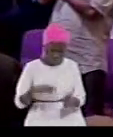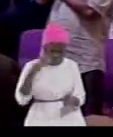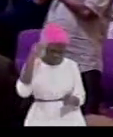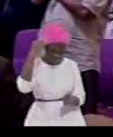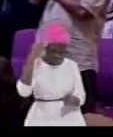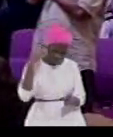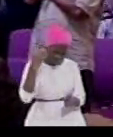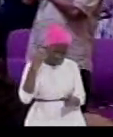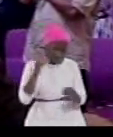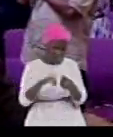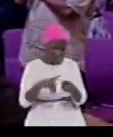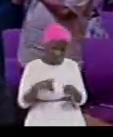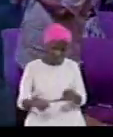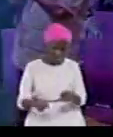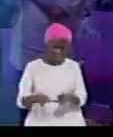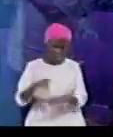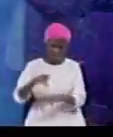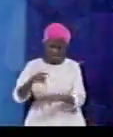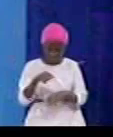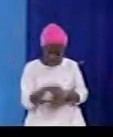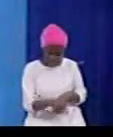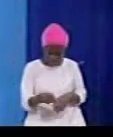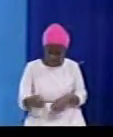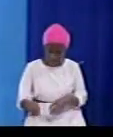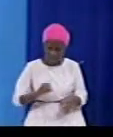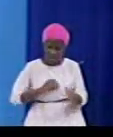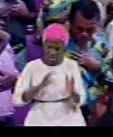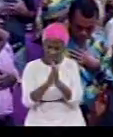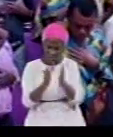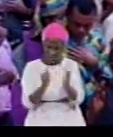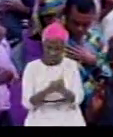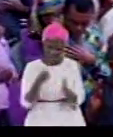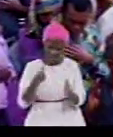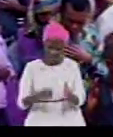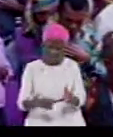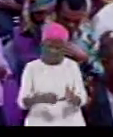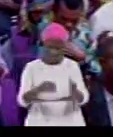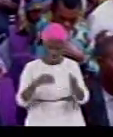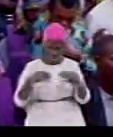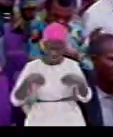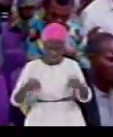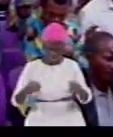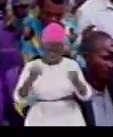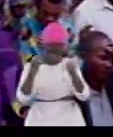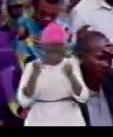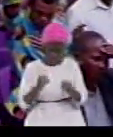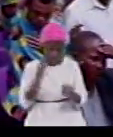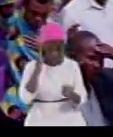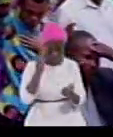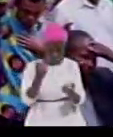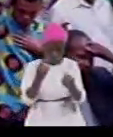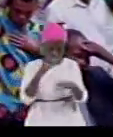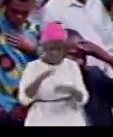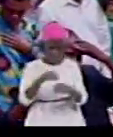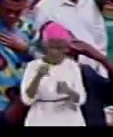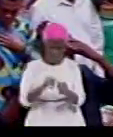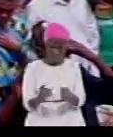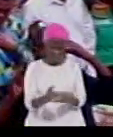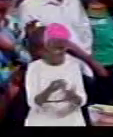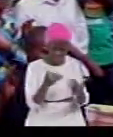tip of the toe. I pray that the virtue of healing will pass through everybody right now. Everywhere